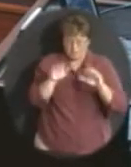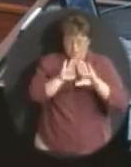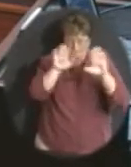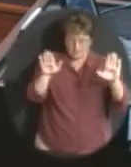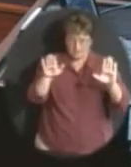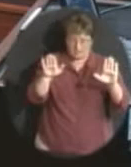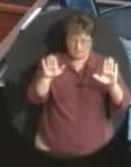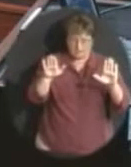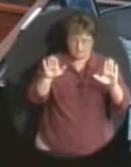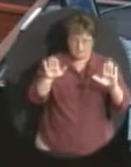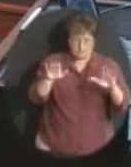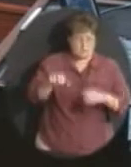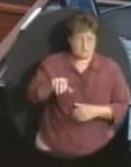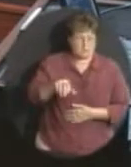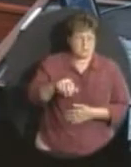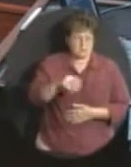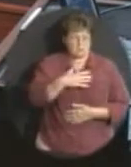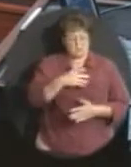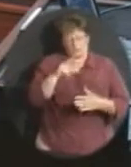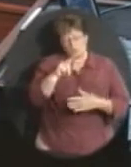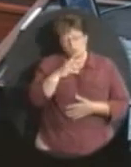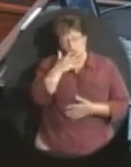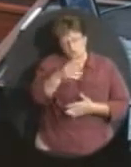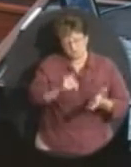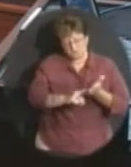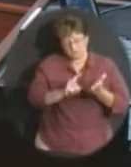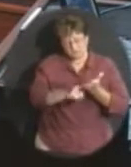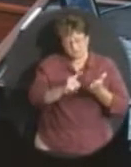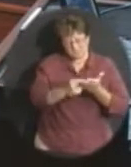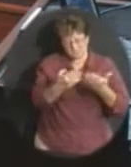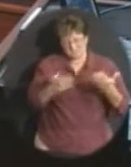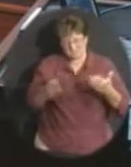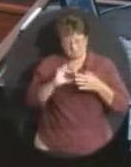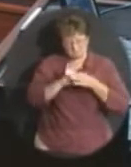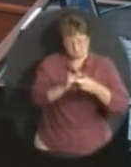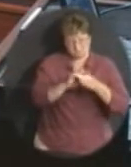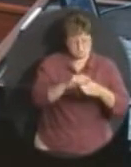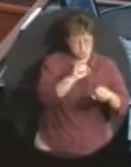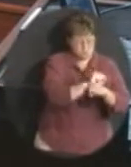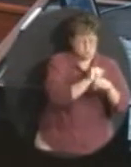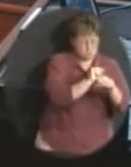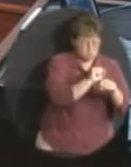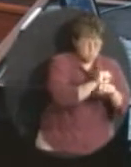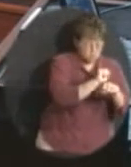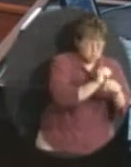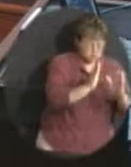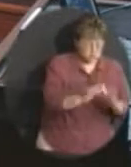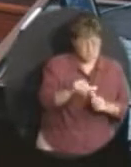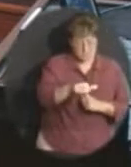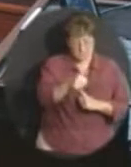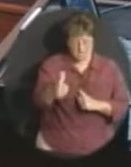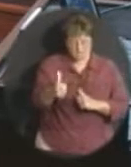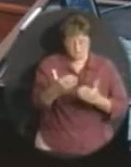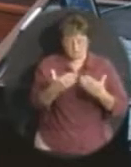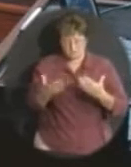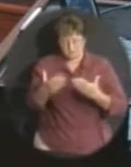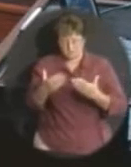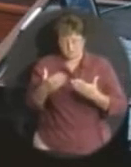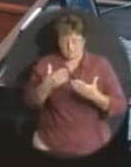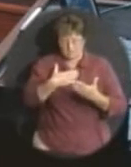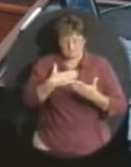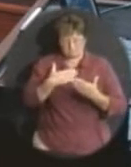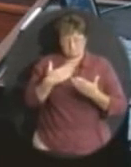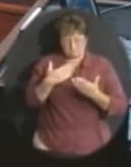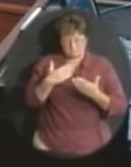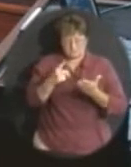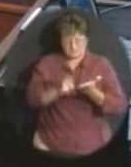the body or agency, to discuss matters relating to employer-employee negotiations, and for the purpose of preliminary discussion relating to